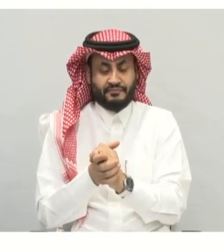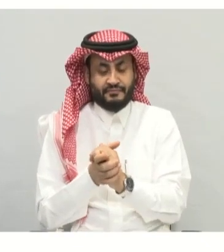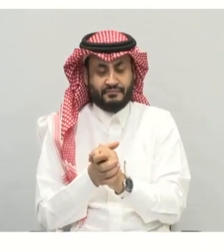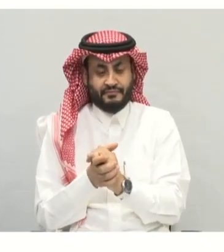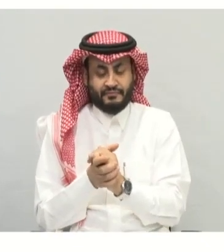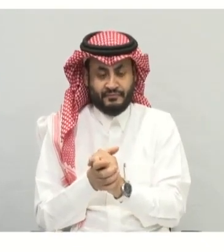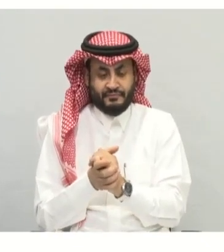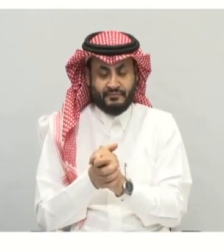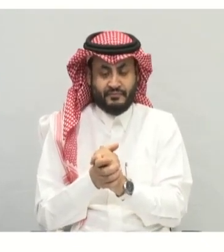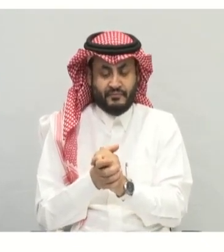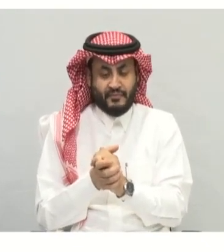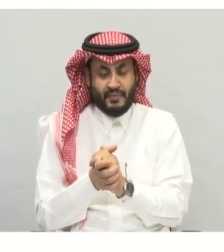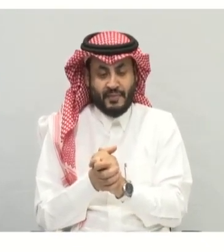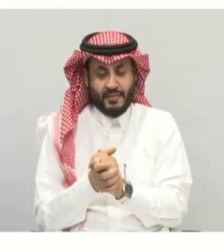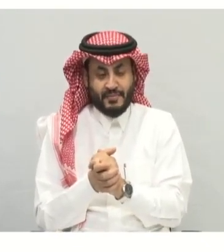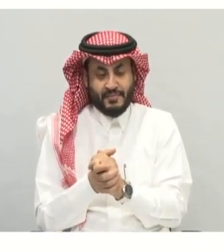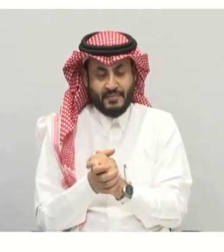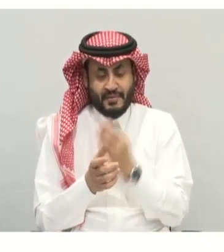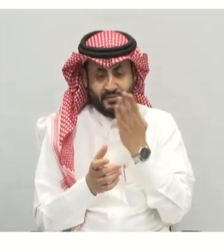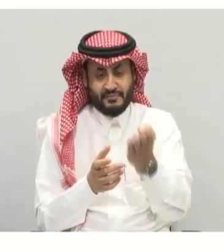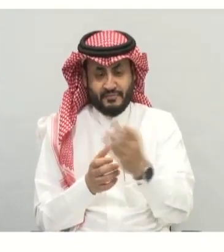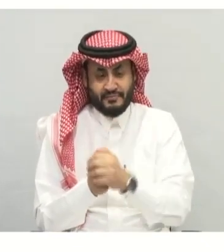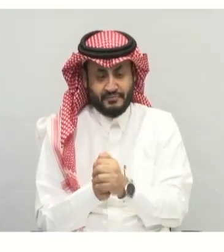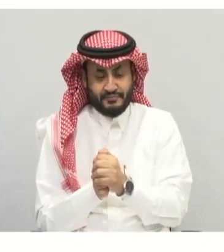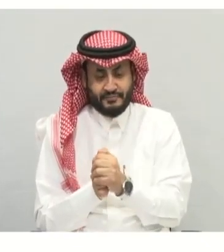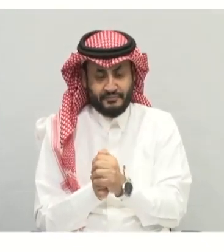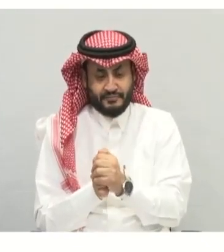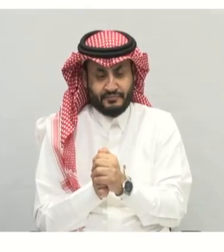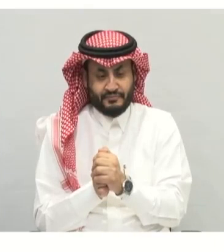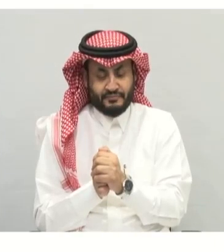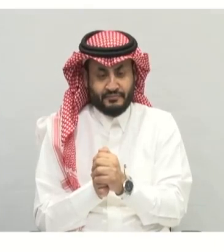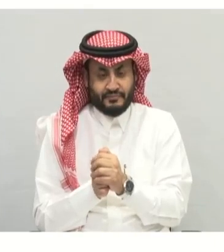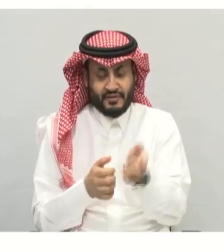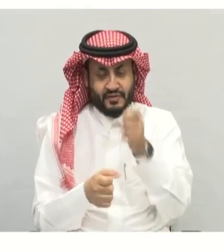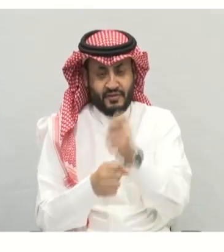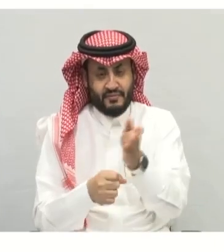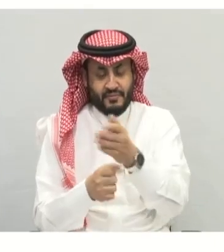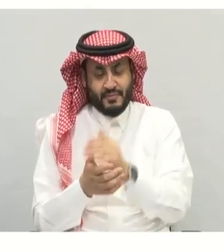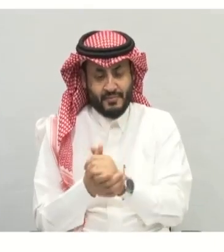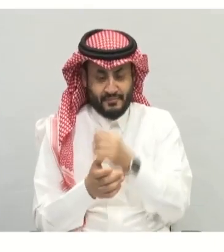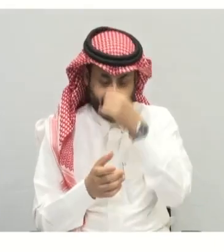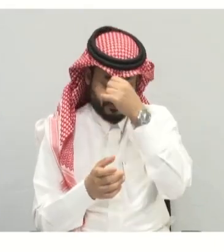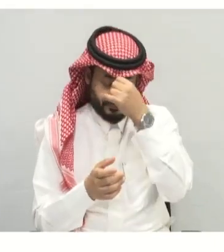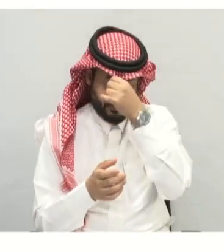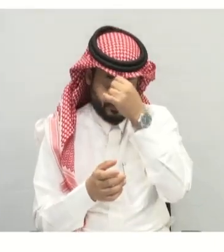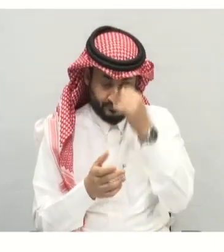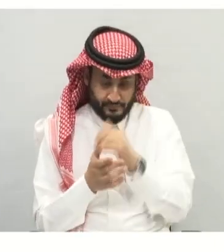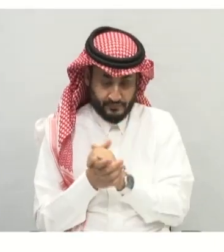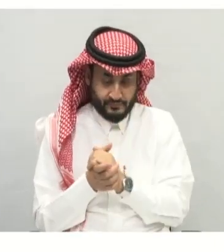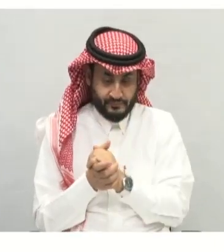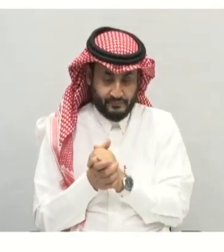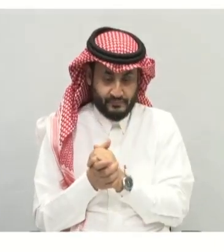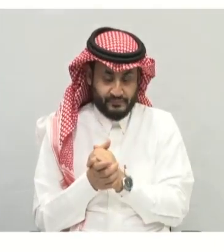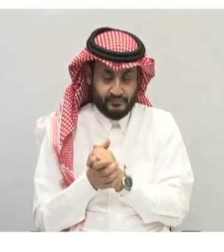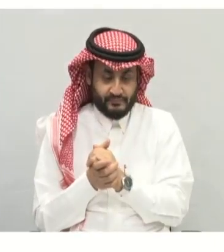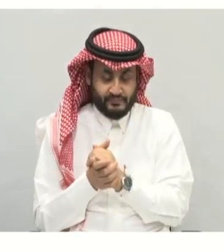sure to use the infinitive as we can see here so this phrase good idea the verb follow and local custom so we said